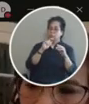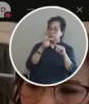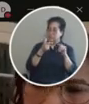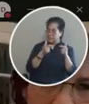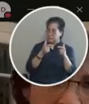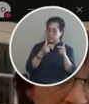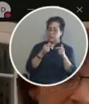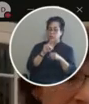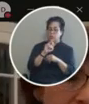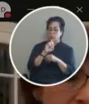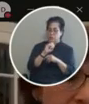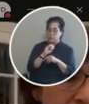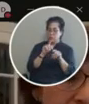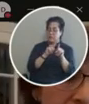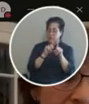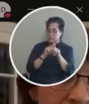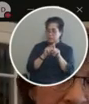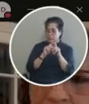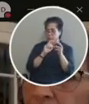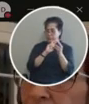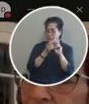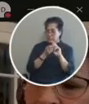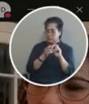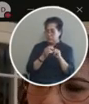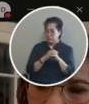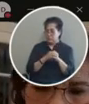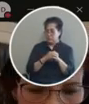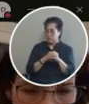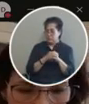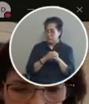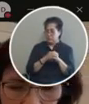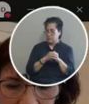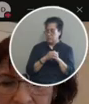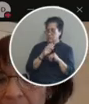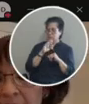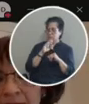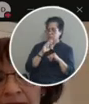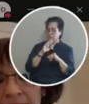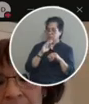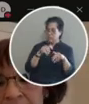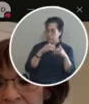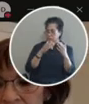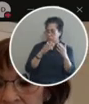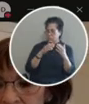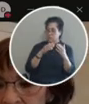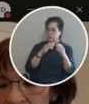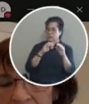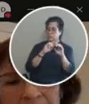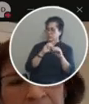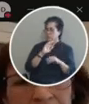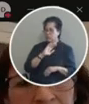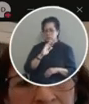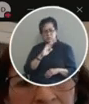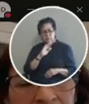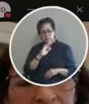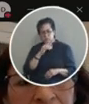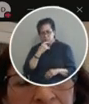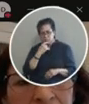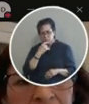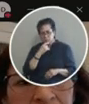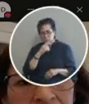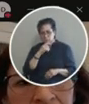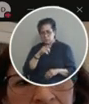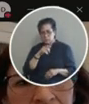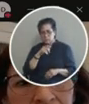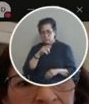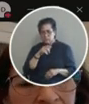approve the resolution as revised. On that motion, Mayor Pro Tem Schwartzmeyer. I'm sorry, Laura,